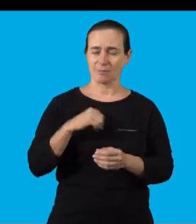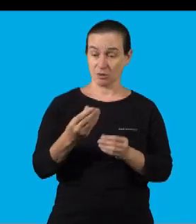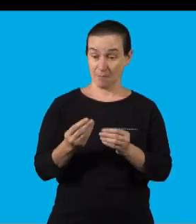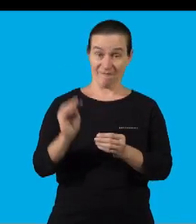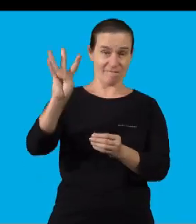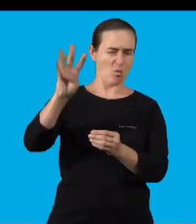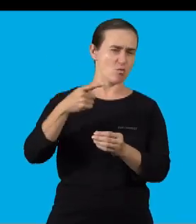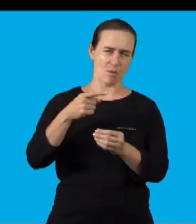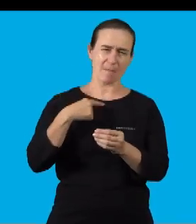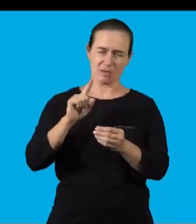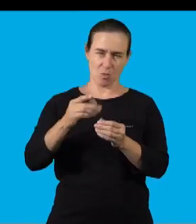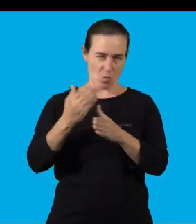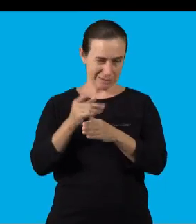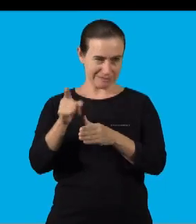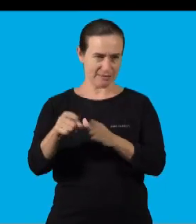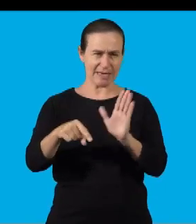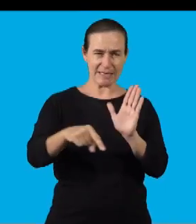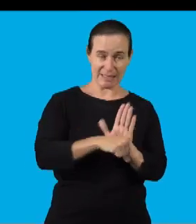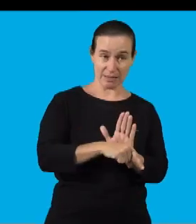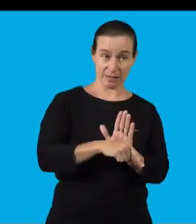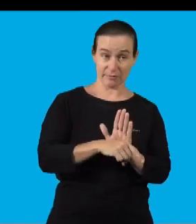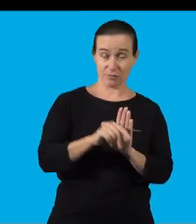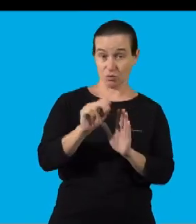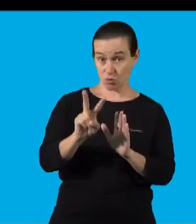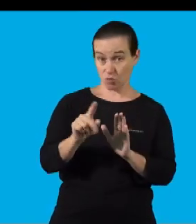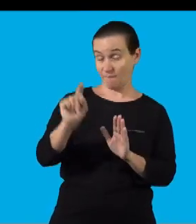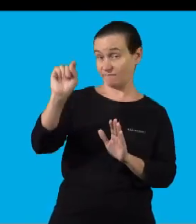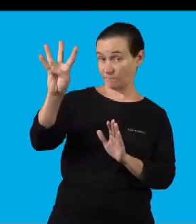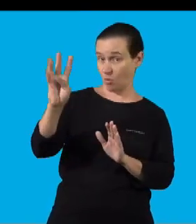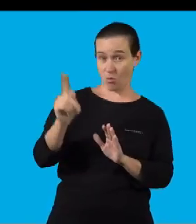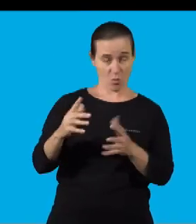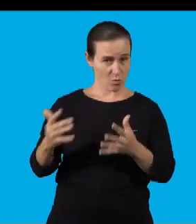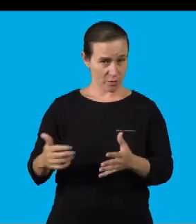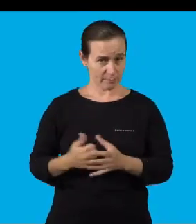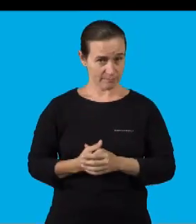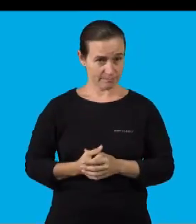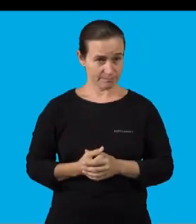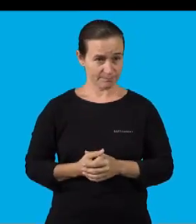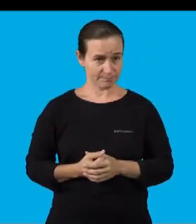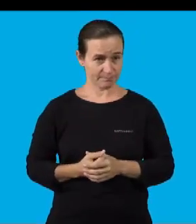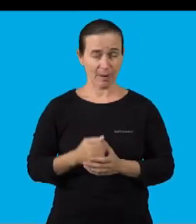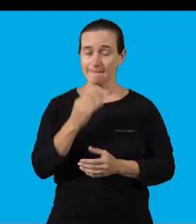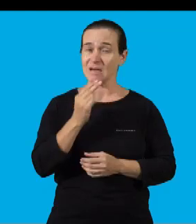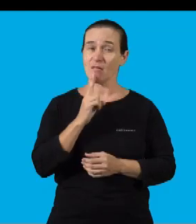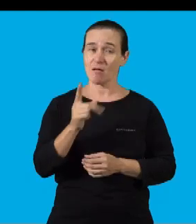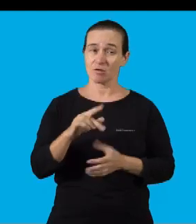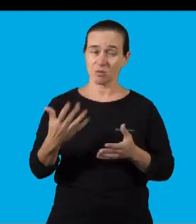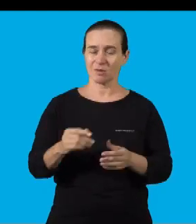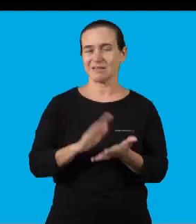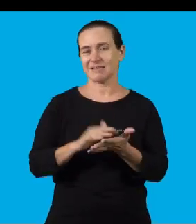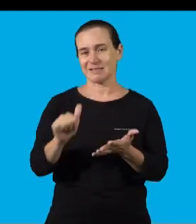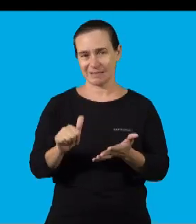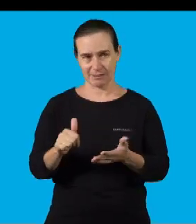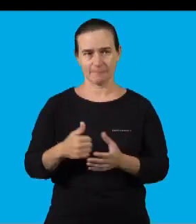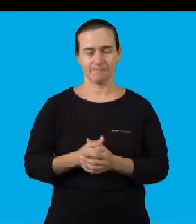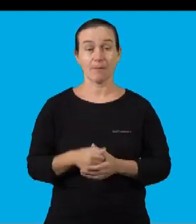and that is going to be that -2, and that is to the exponent of 4. We know that that is going to give